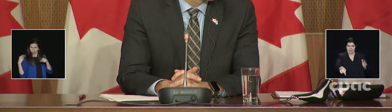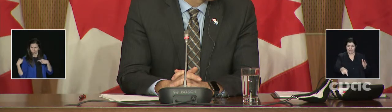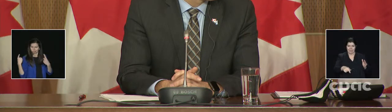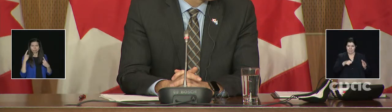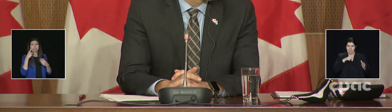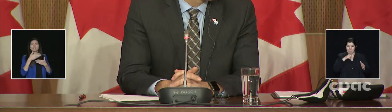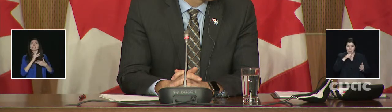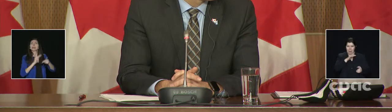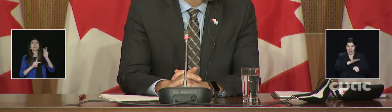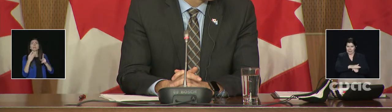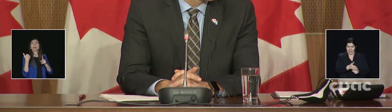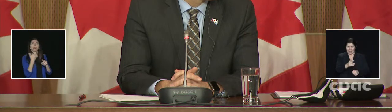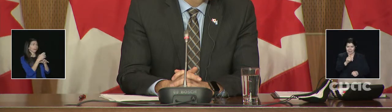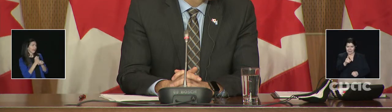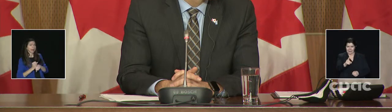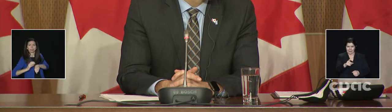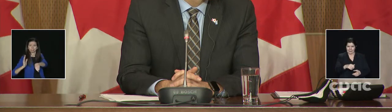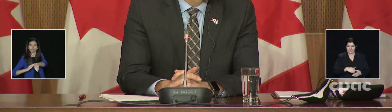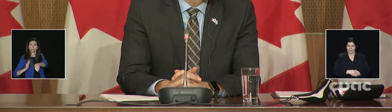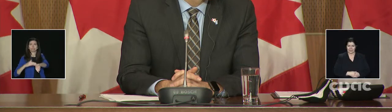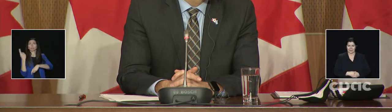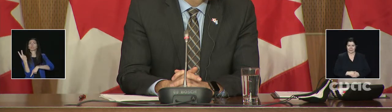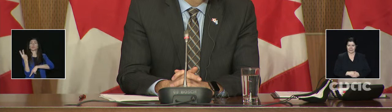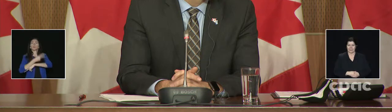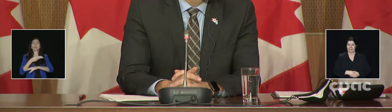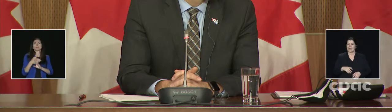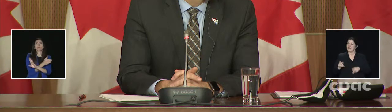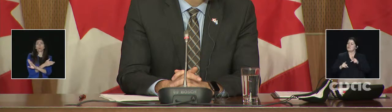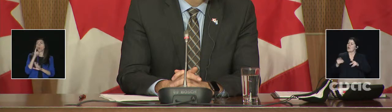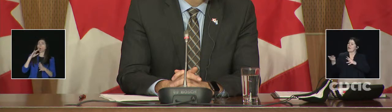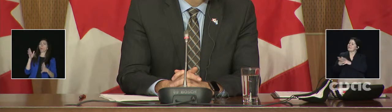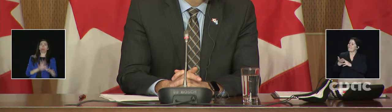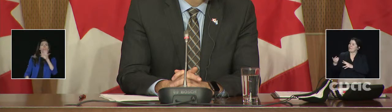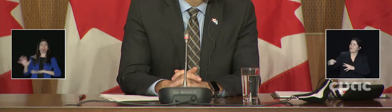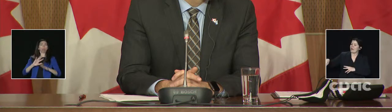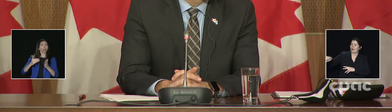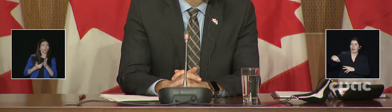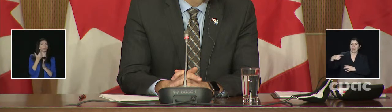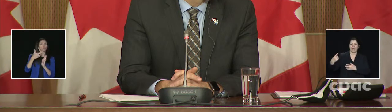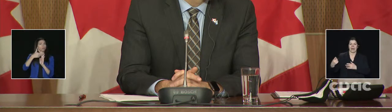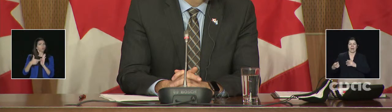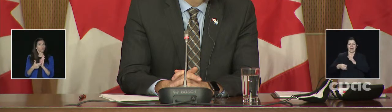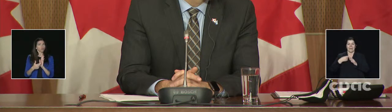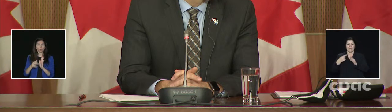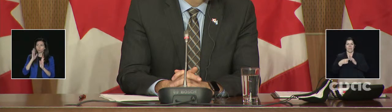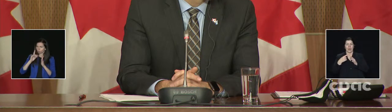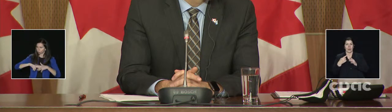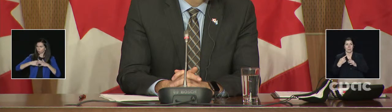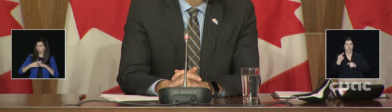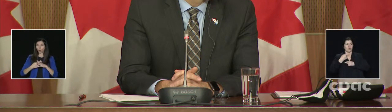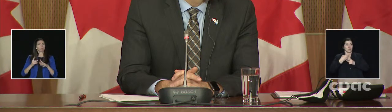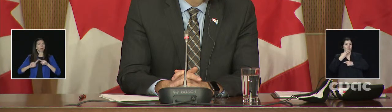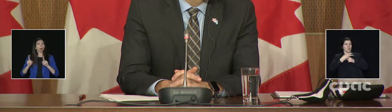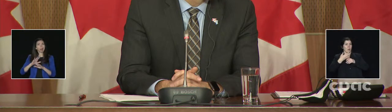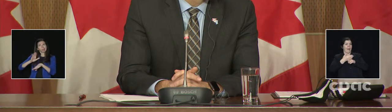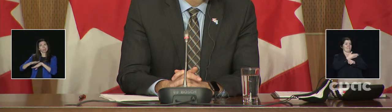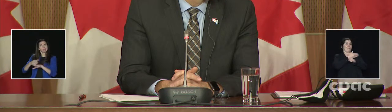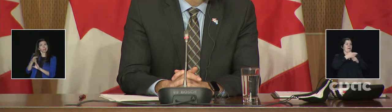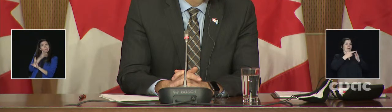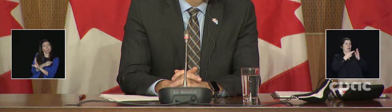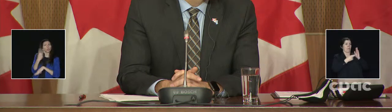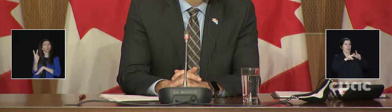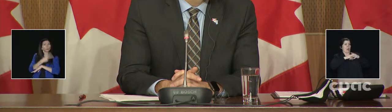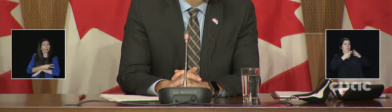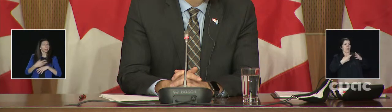me, before the rules are supposed to be in place. What would you say to stakeholders who are just frustrated, whether they're for the rules or against the